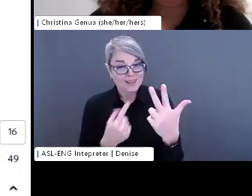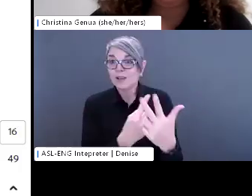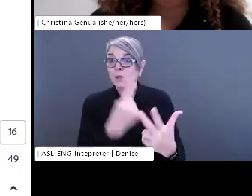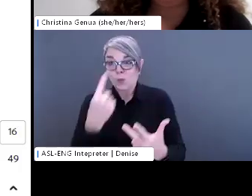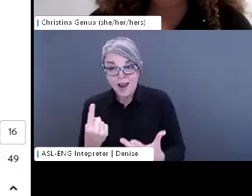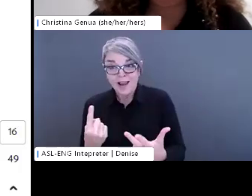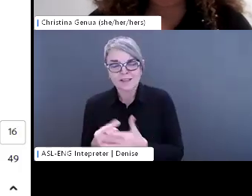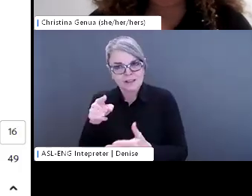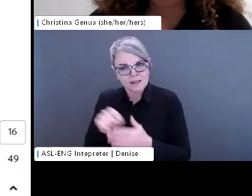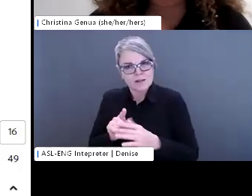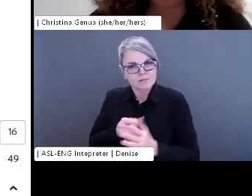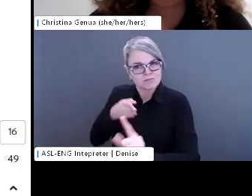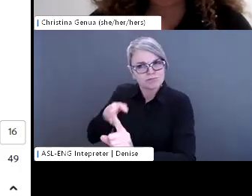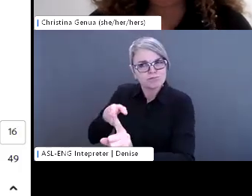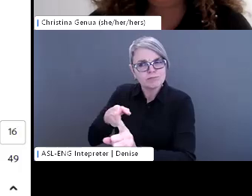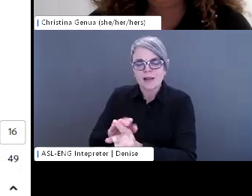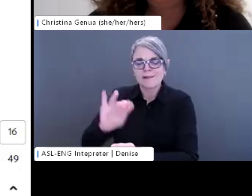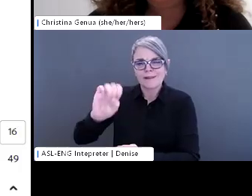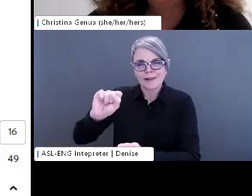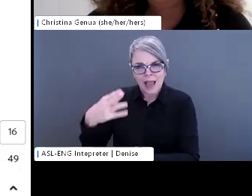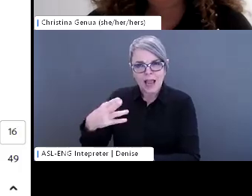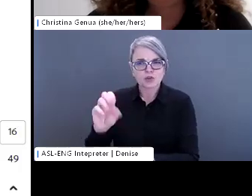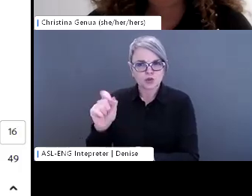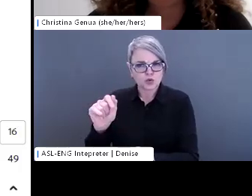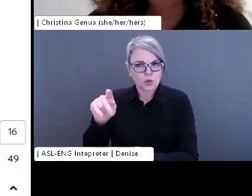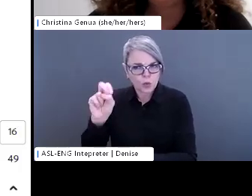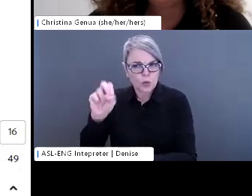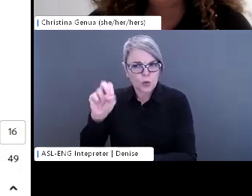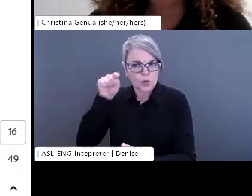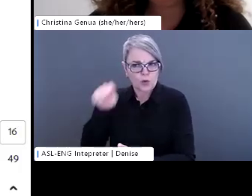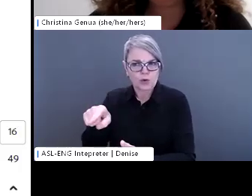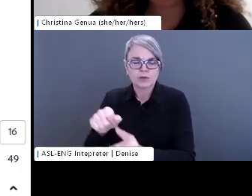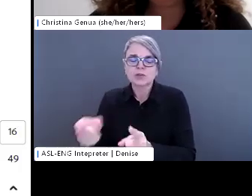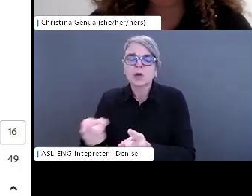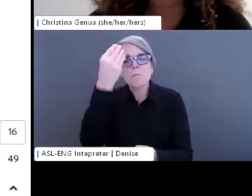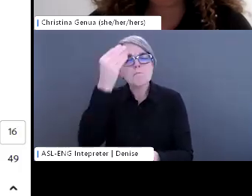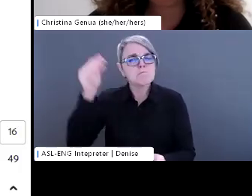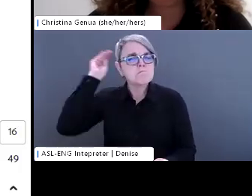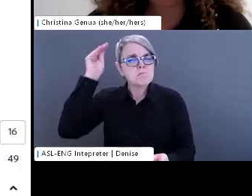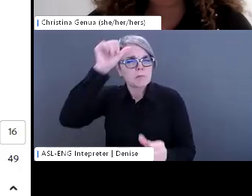So just keep that in mind.